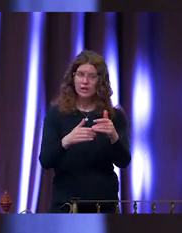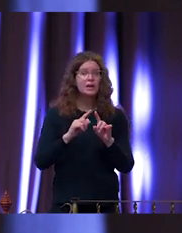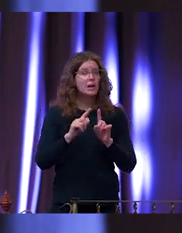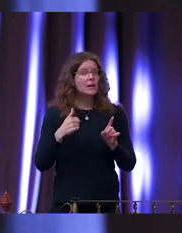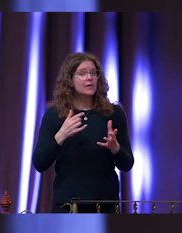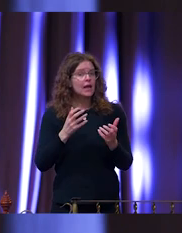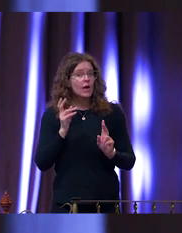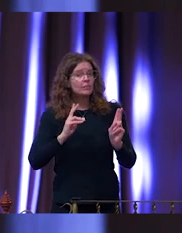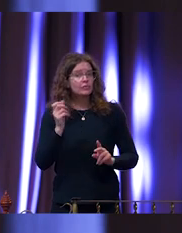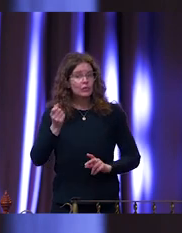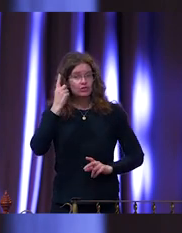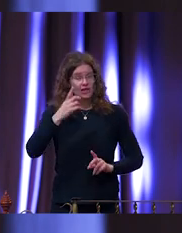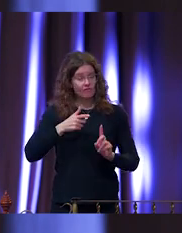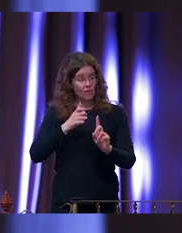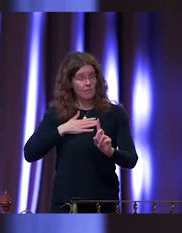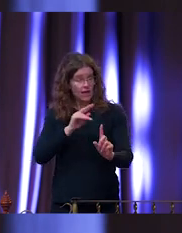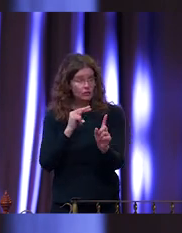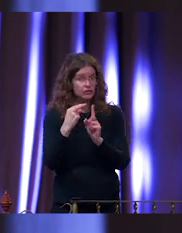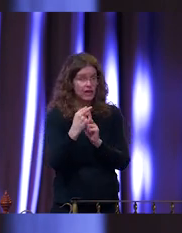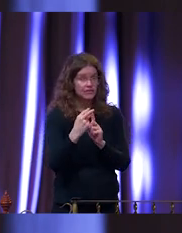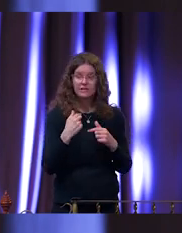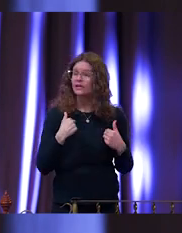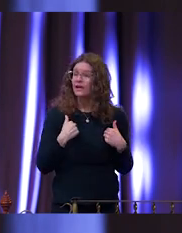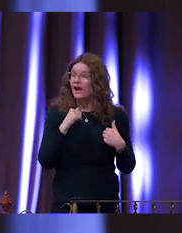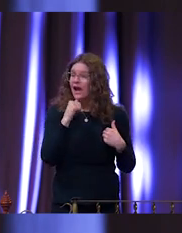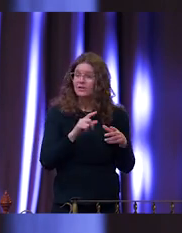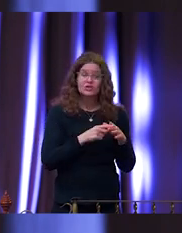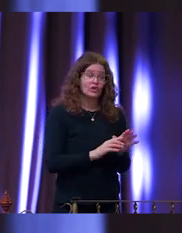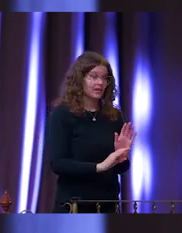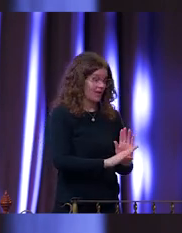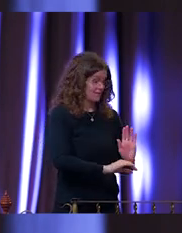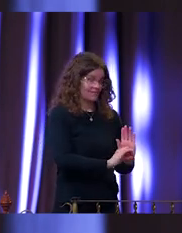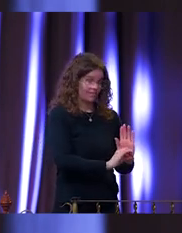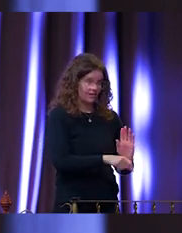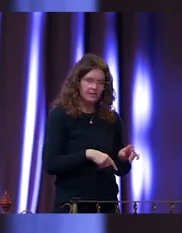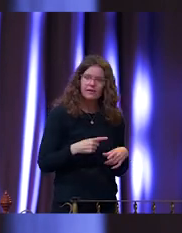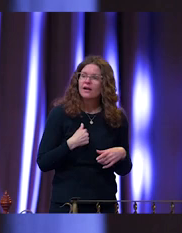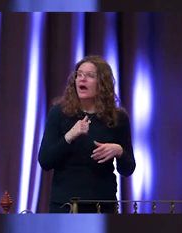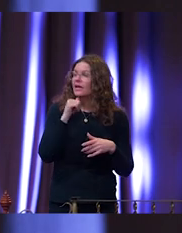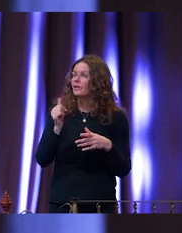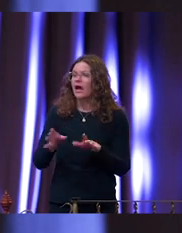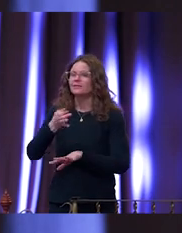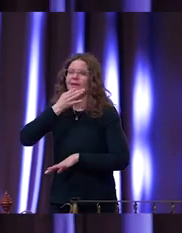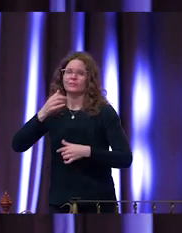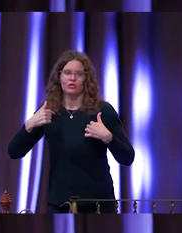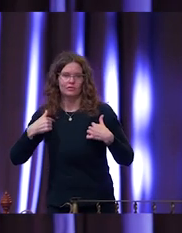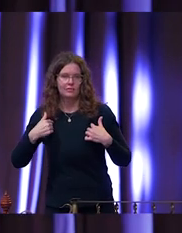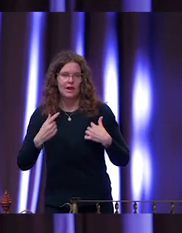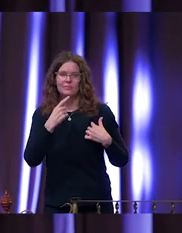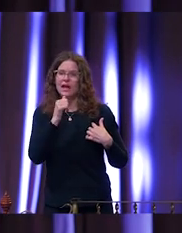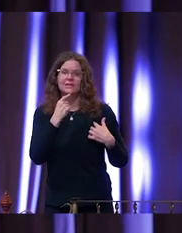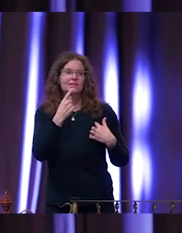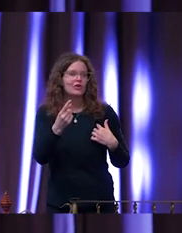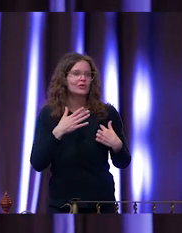understand from my perspective, that I'm not someone that's starting from zero. I'm not someone who is gonna say, my foundation comes first. I